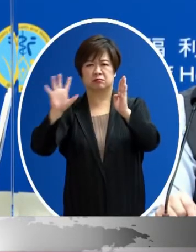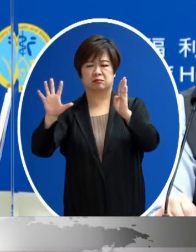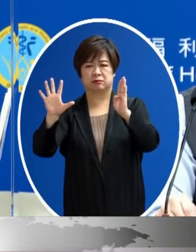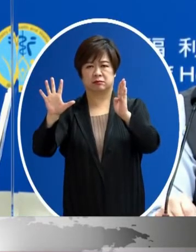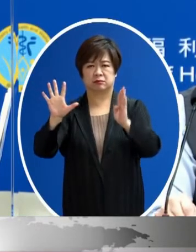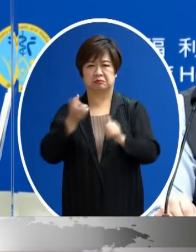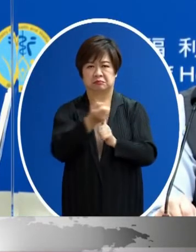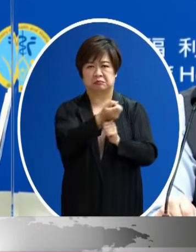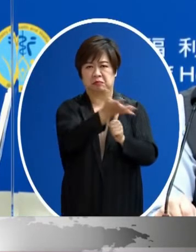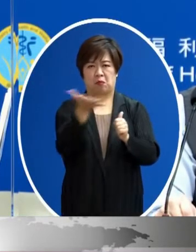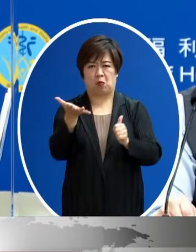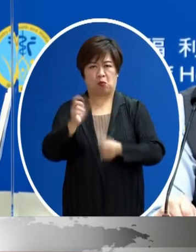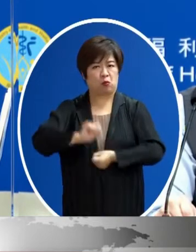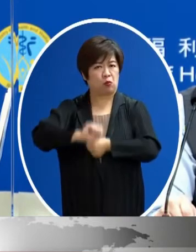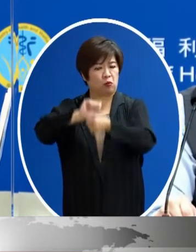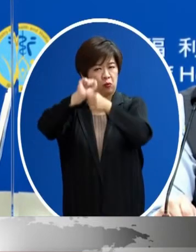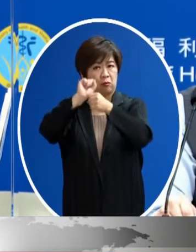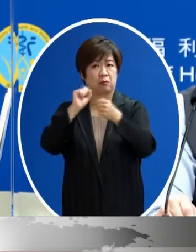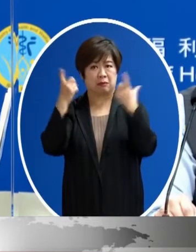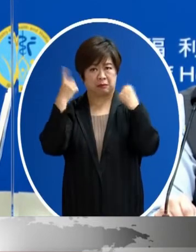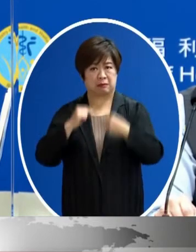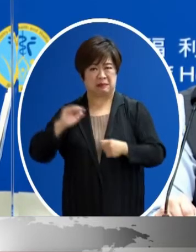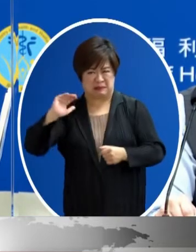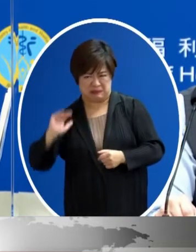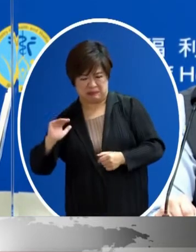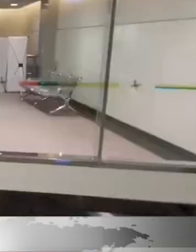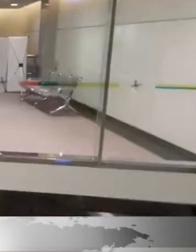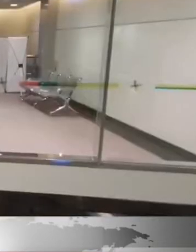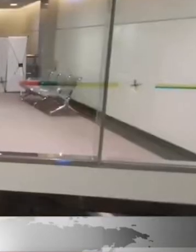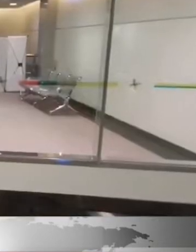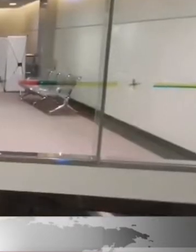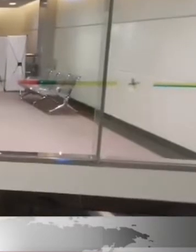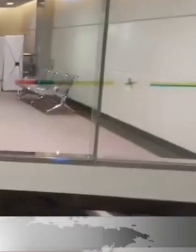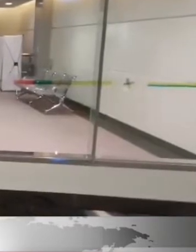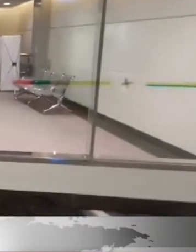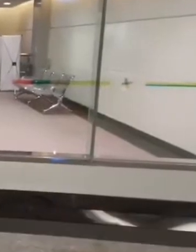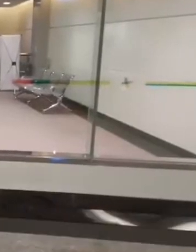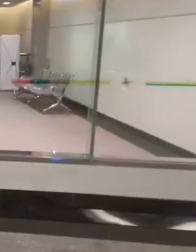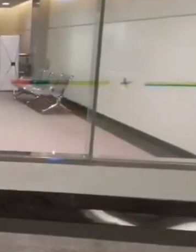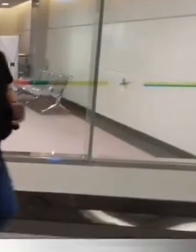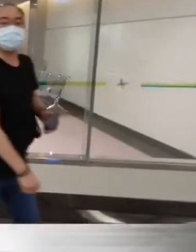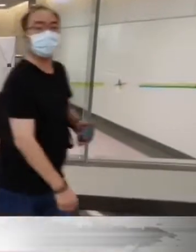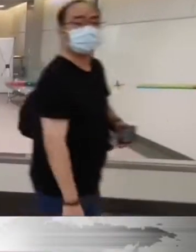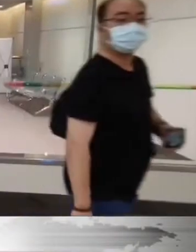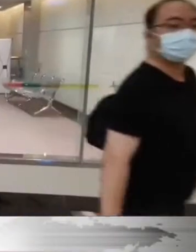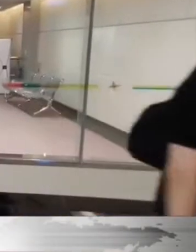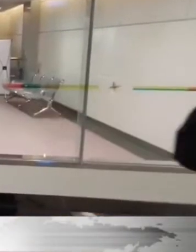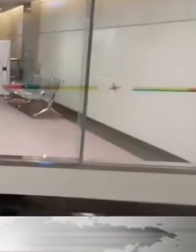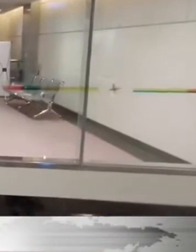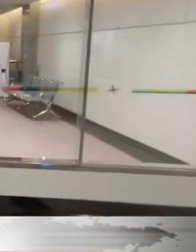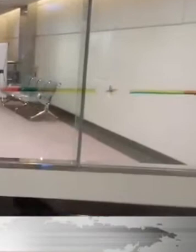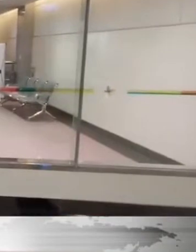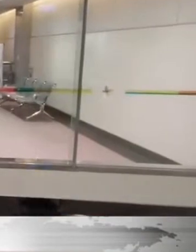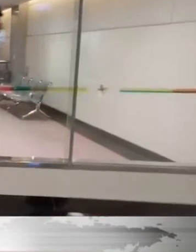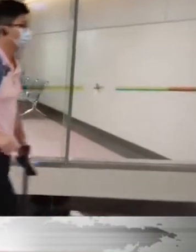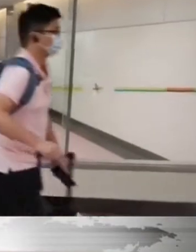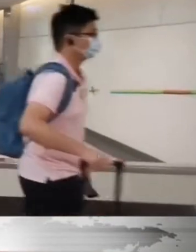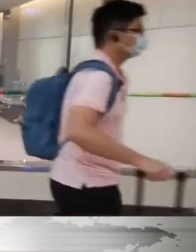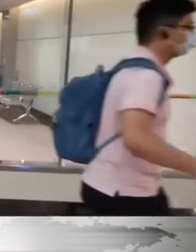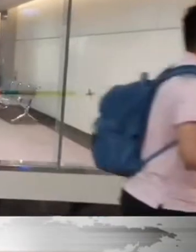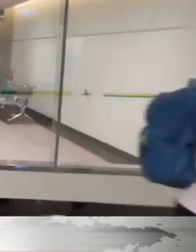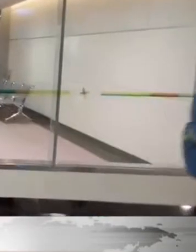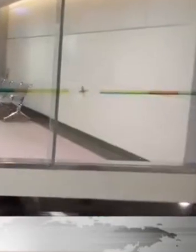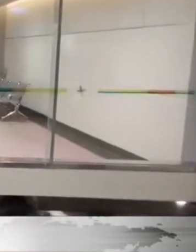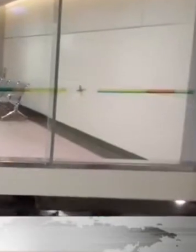Singapore, because of BA5, have seen their case numbers rebound. Considering the new sub-variants' higher transmissibility, on Monday, the